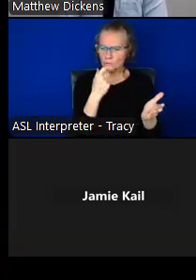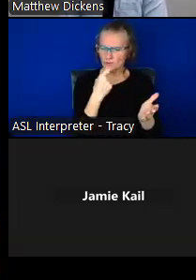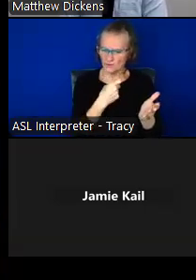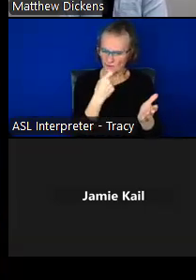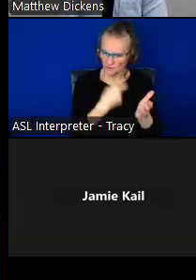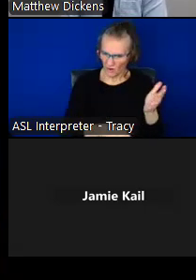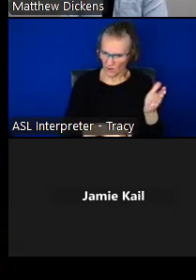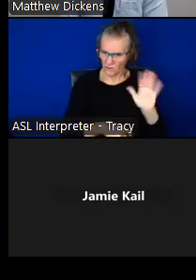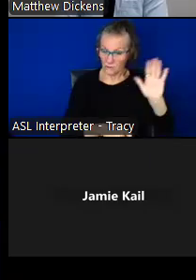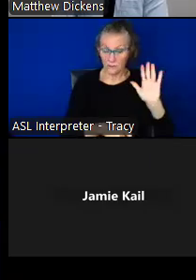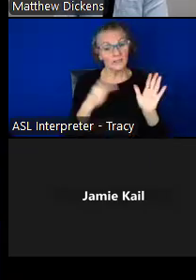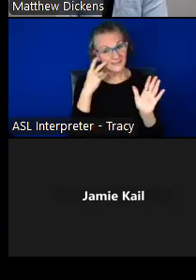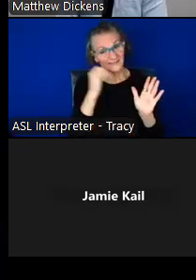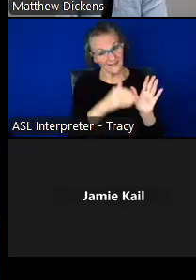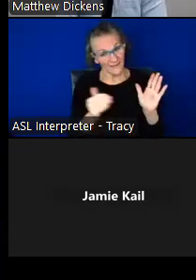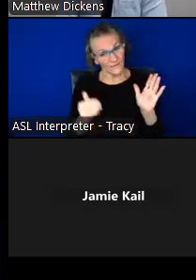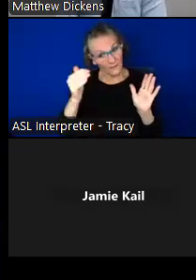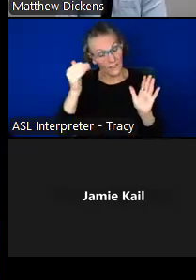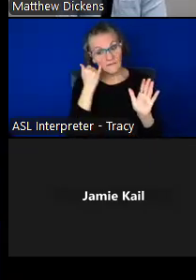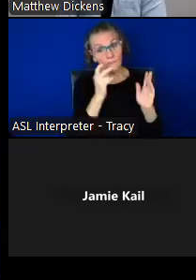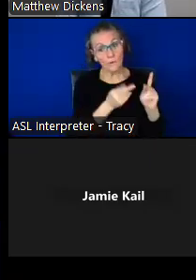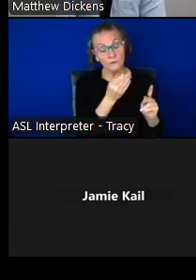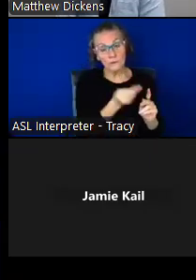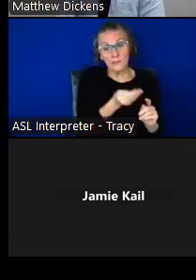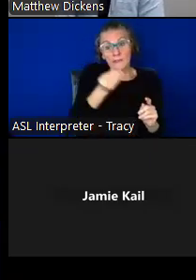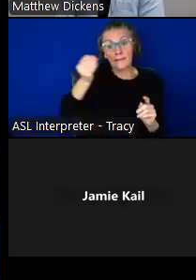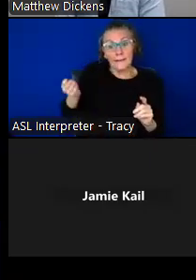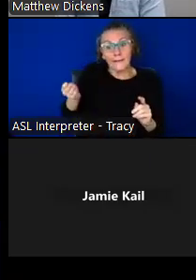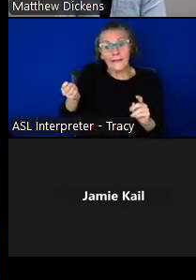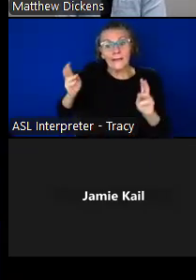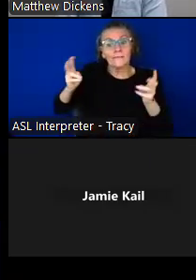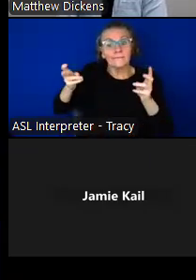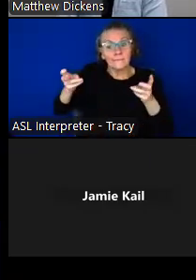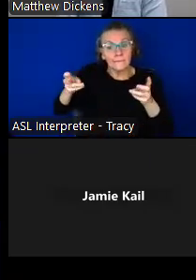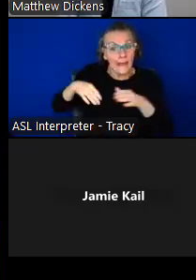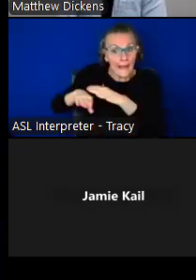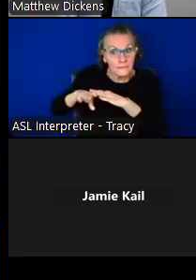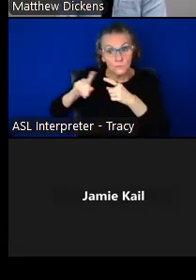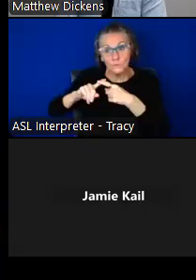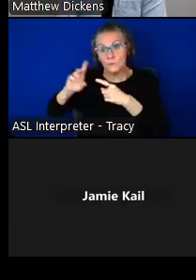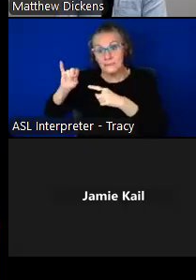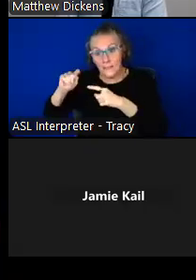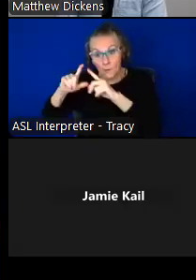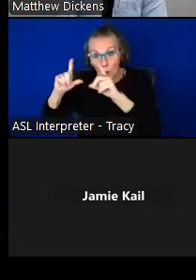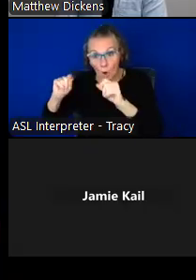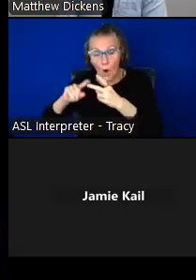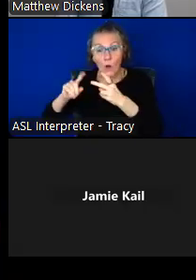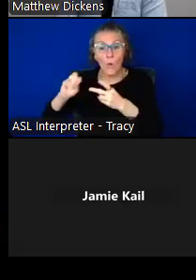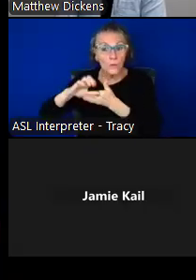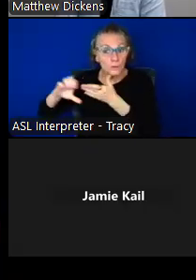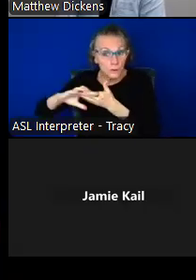very frequently when an individual gives someone else access to their debit card or checkbook to assist with